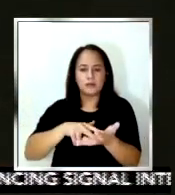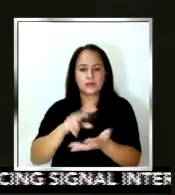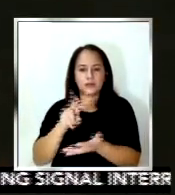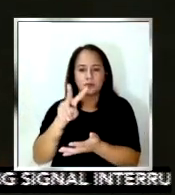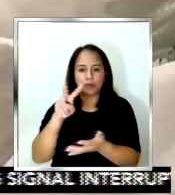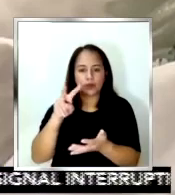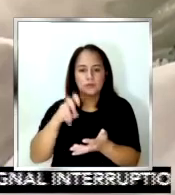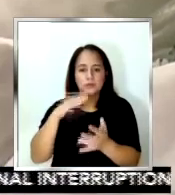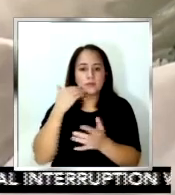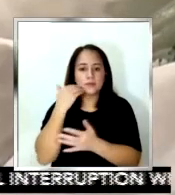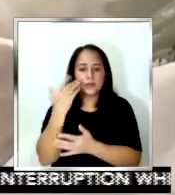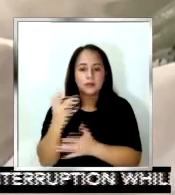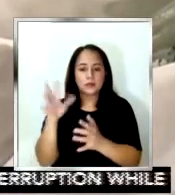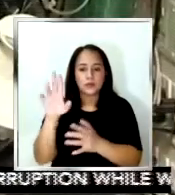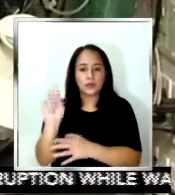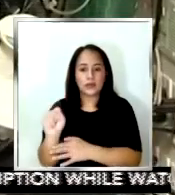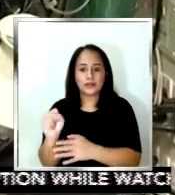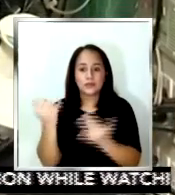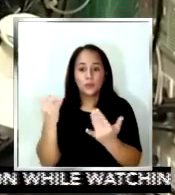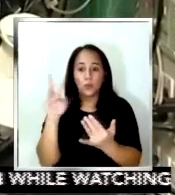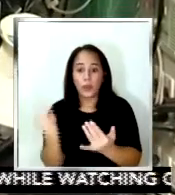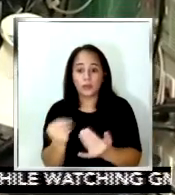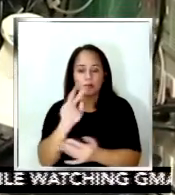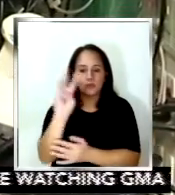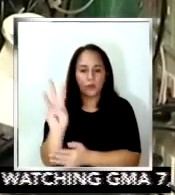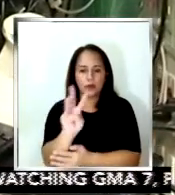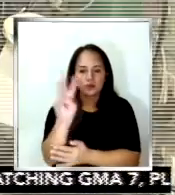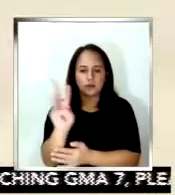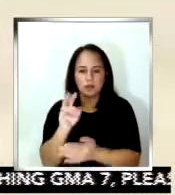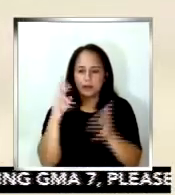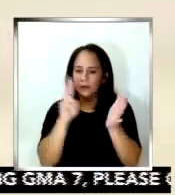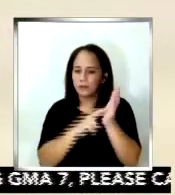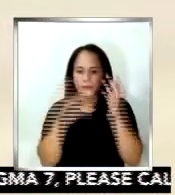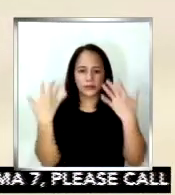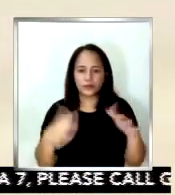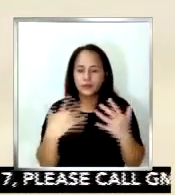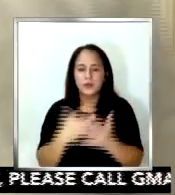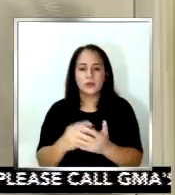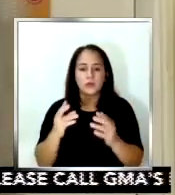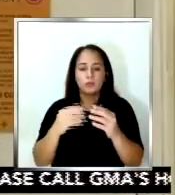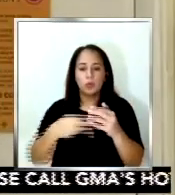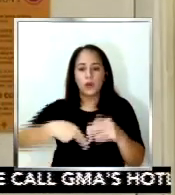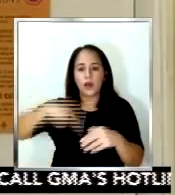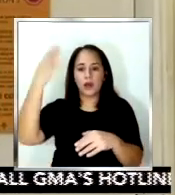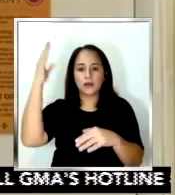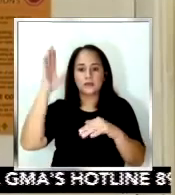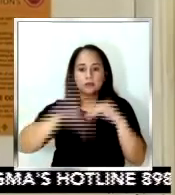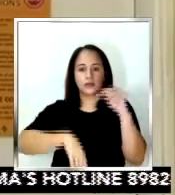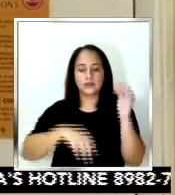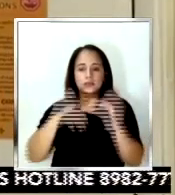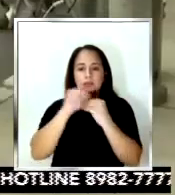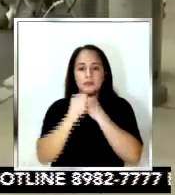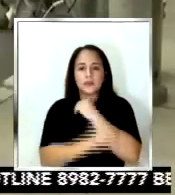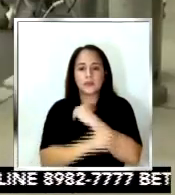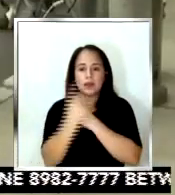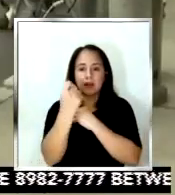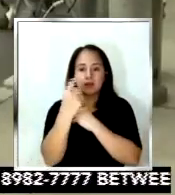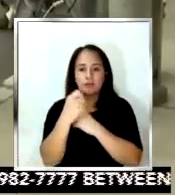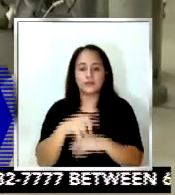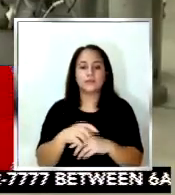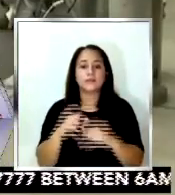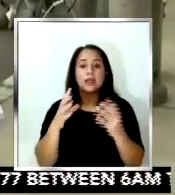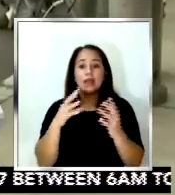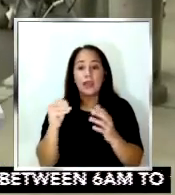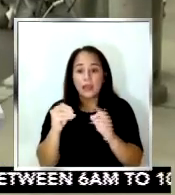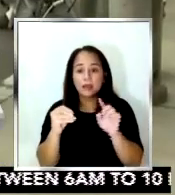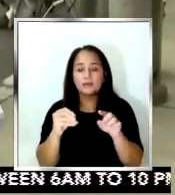sa Amerika nitong Miyerkules. Mas mataas pa sa death toll ng September 11 at Pearl Harbor attacks. Gayunman,